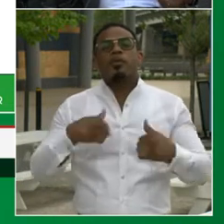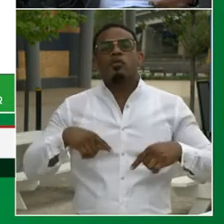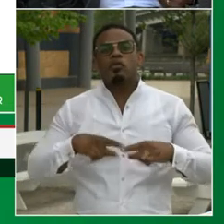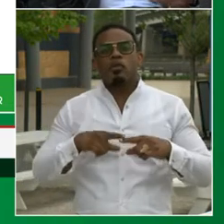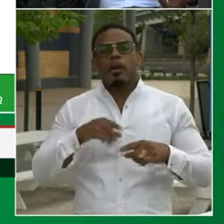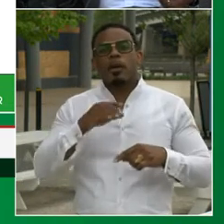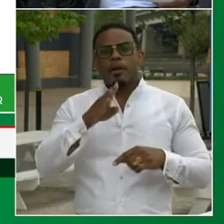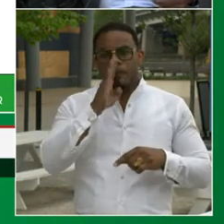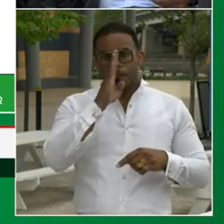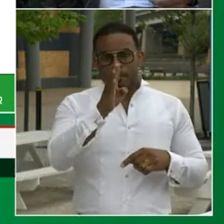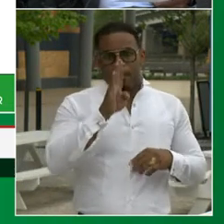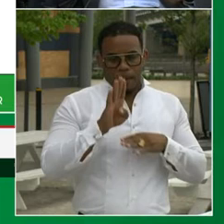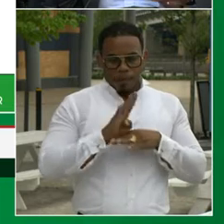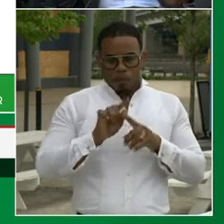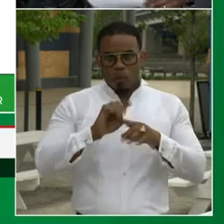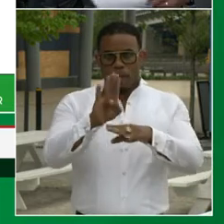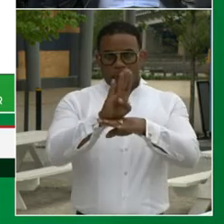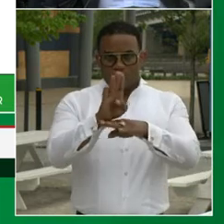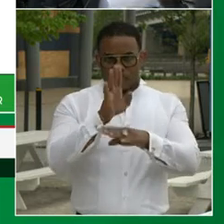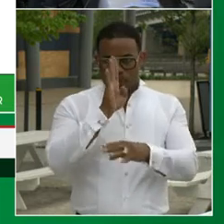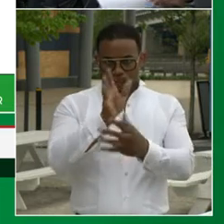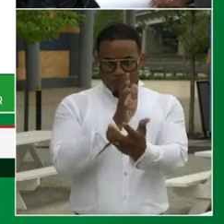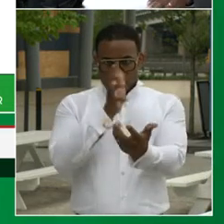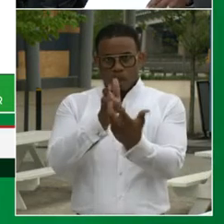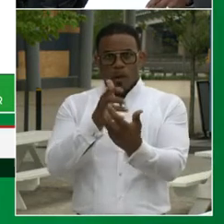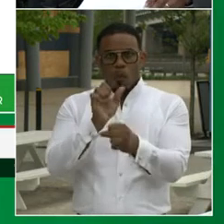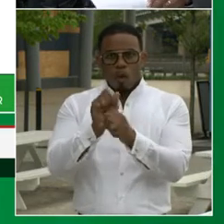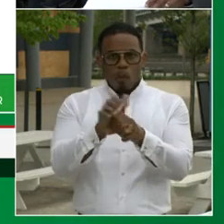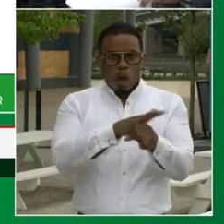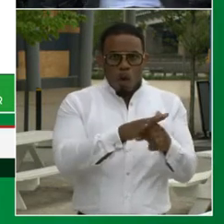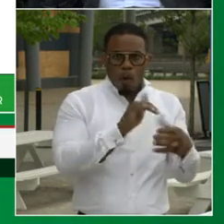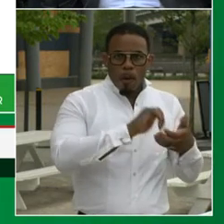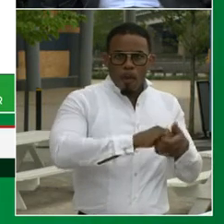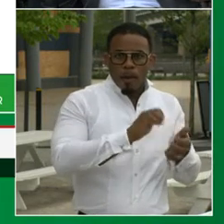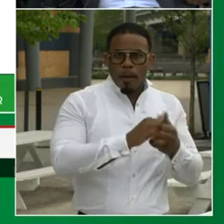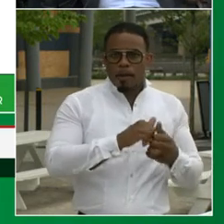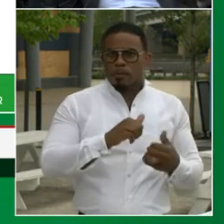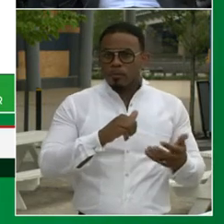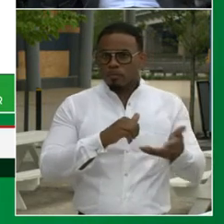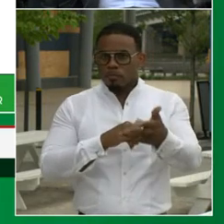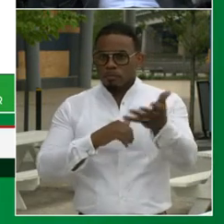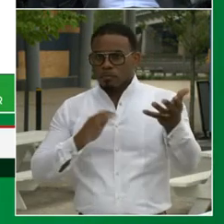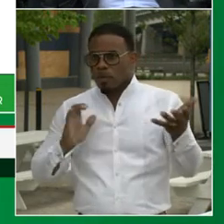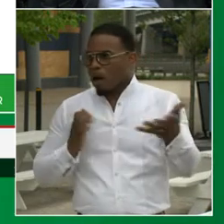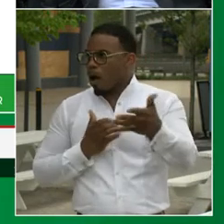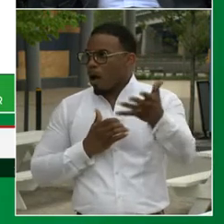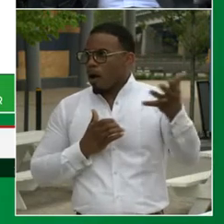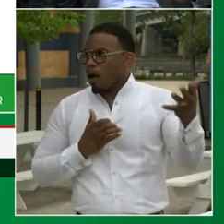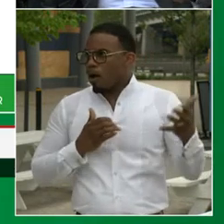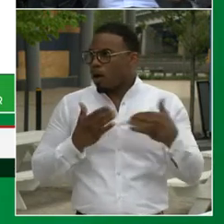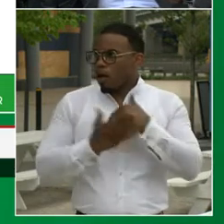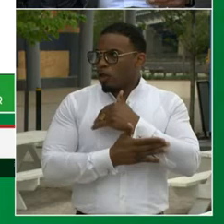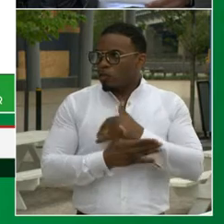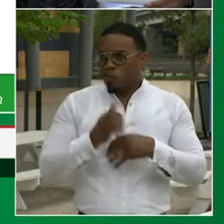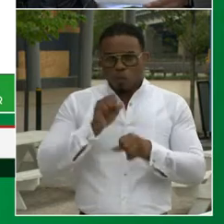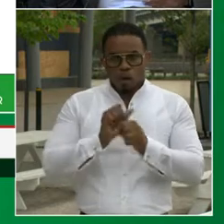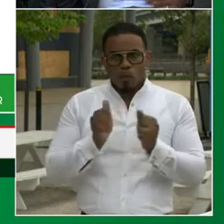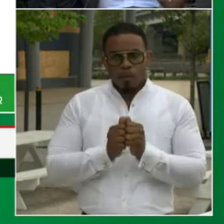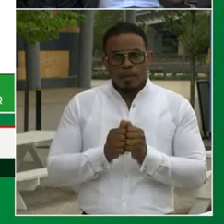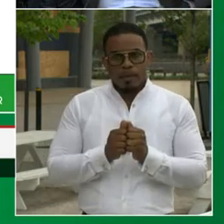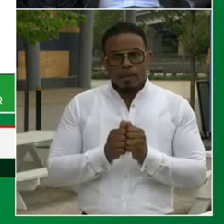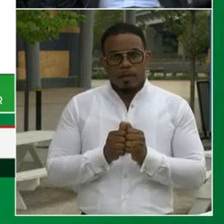do B2B matchmaking. So we're working with local partners in the countries that we're working